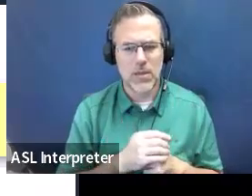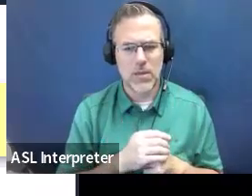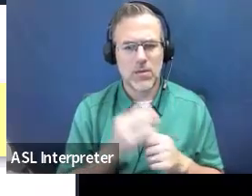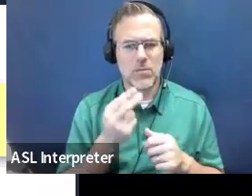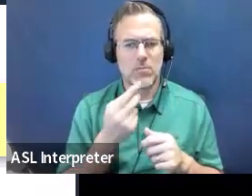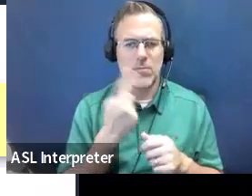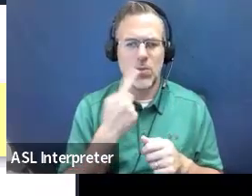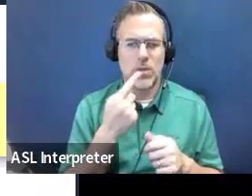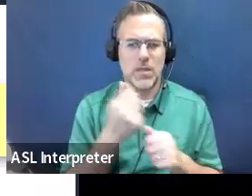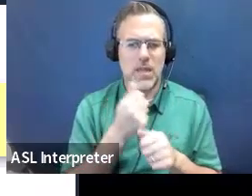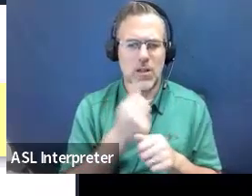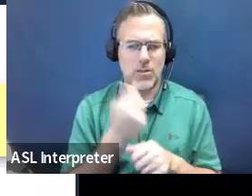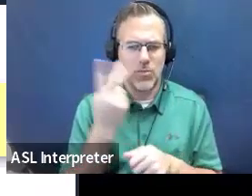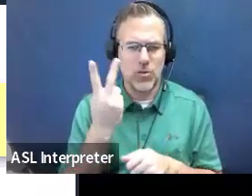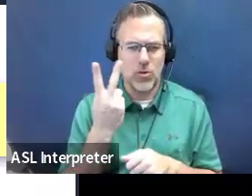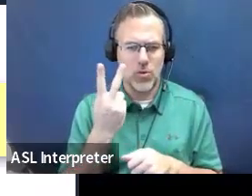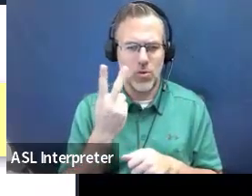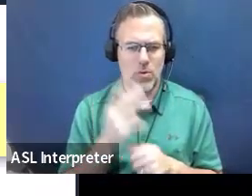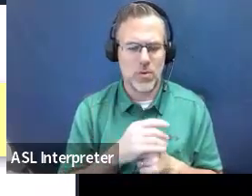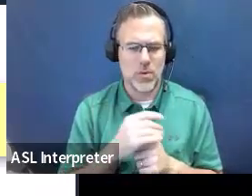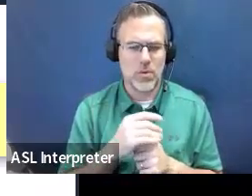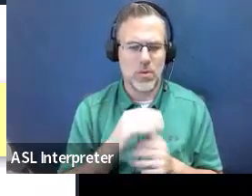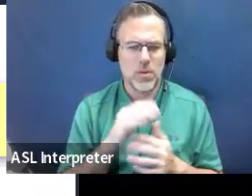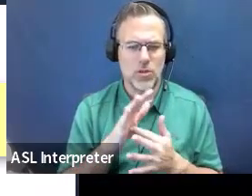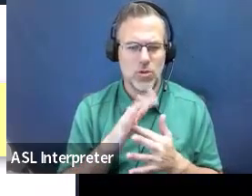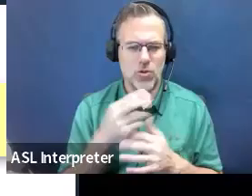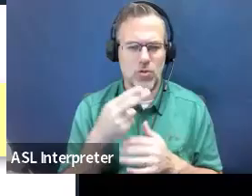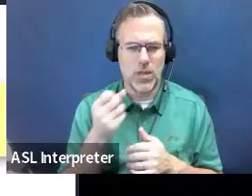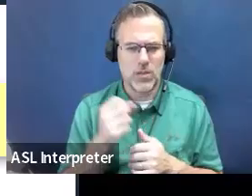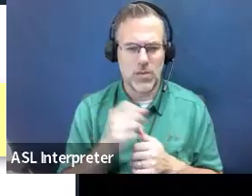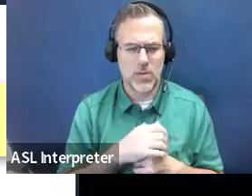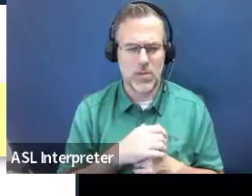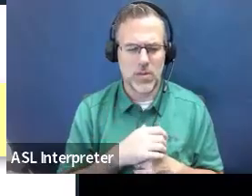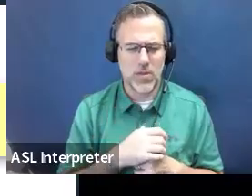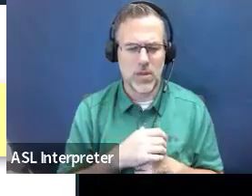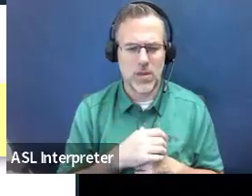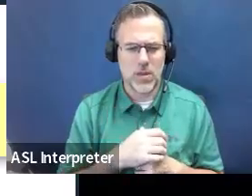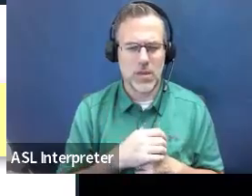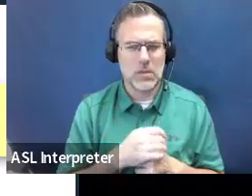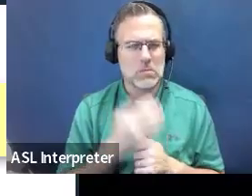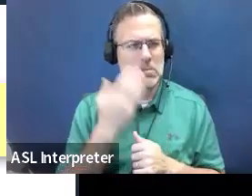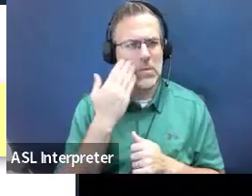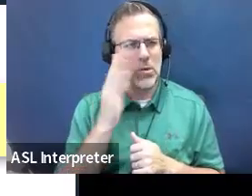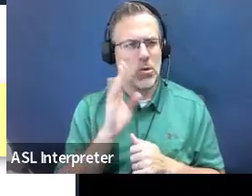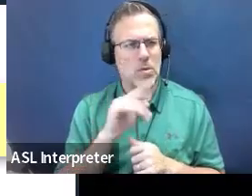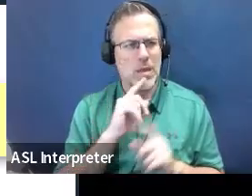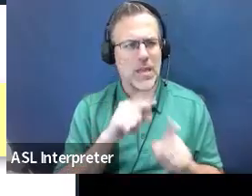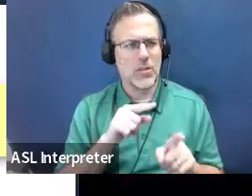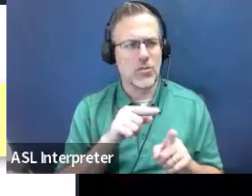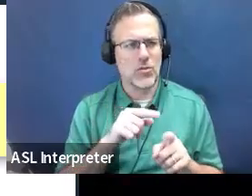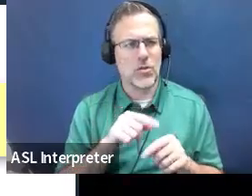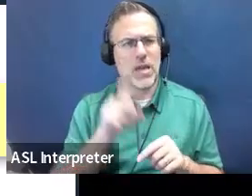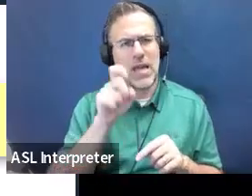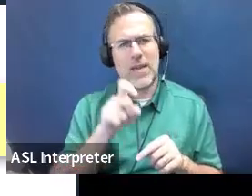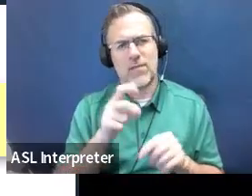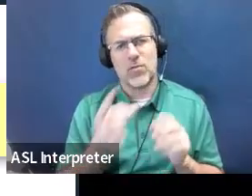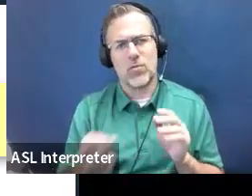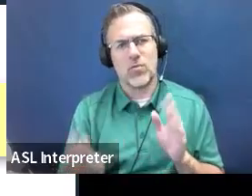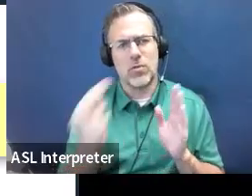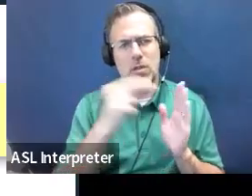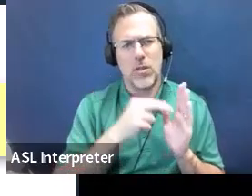2. If you're a junior in high school. I don't know if I know the answer to that question. I'd have to look